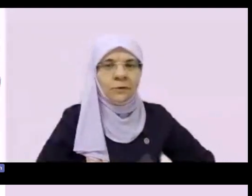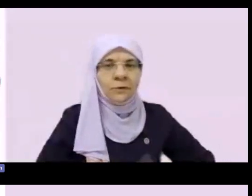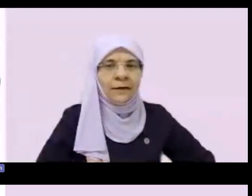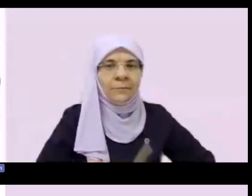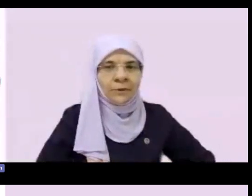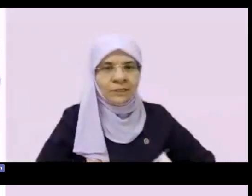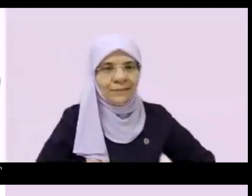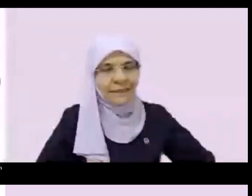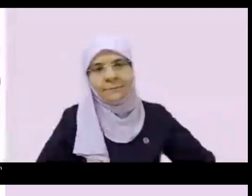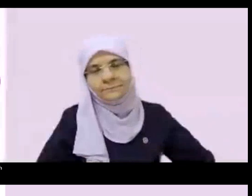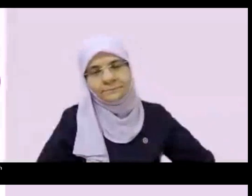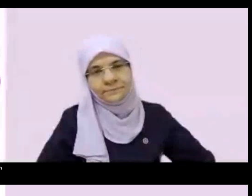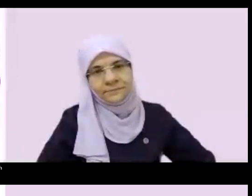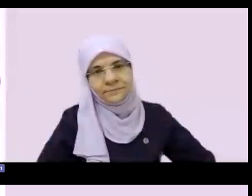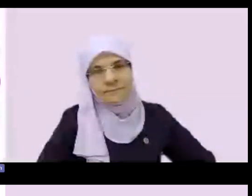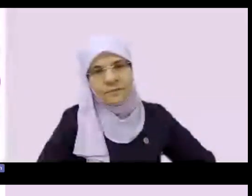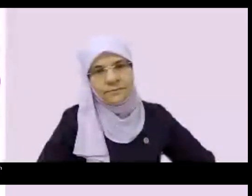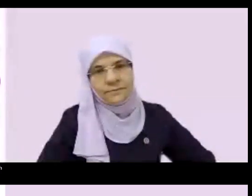by Reem.